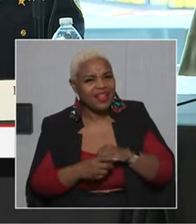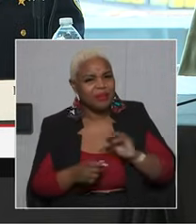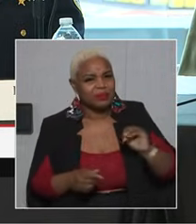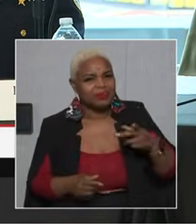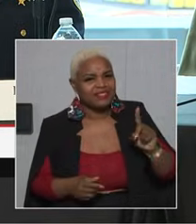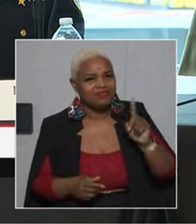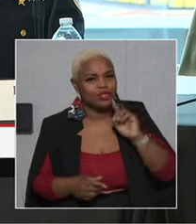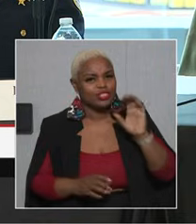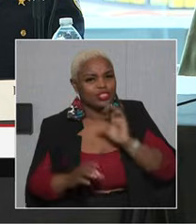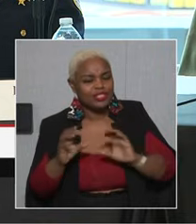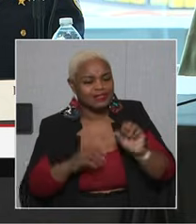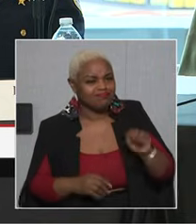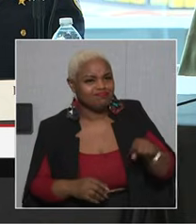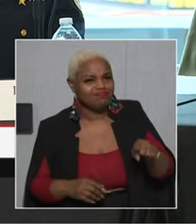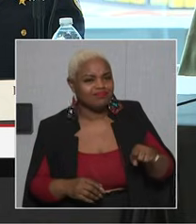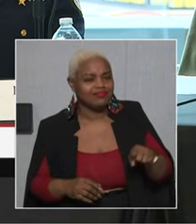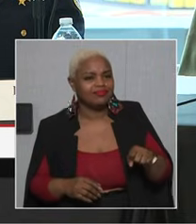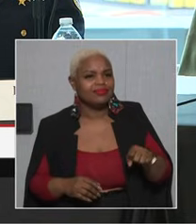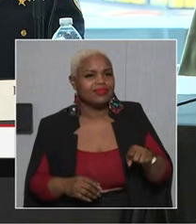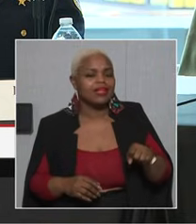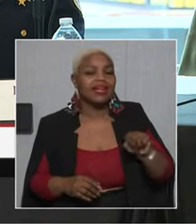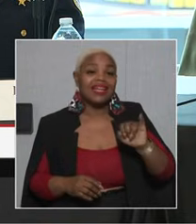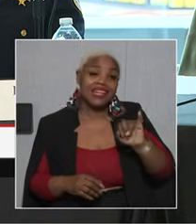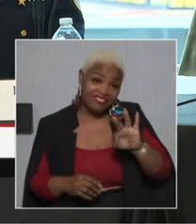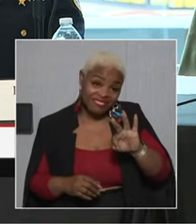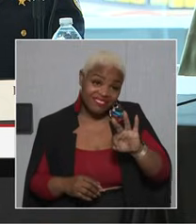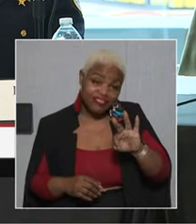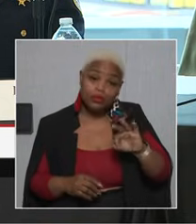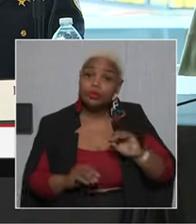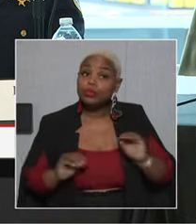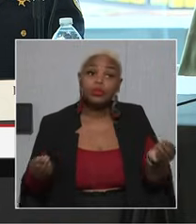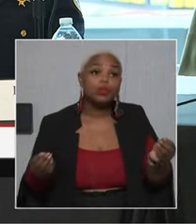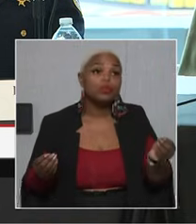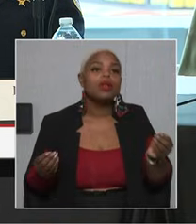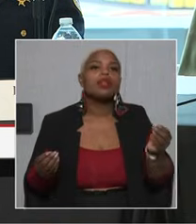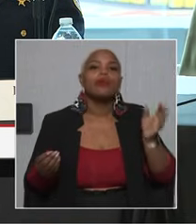going to start first with the best police department in the nation.